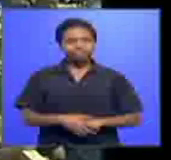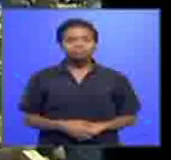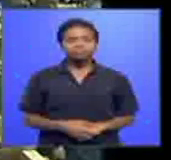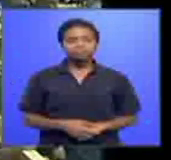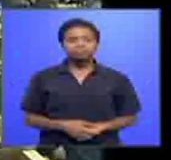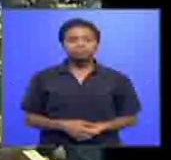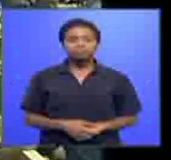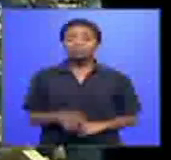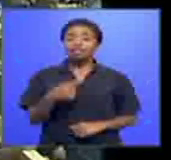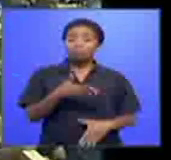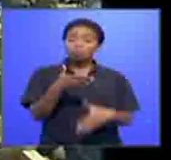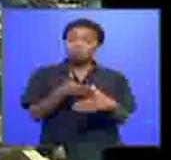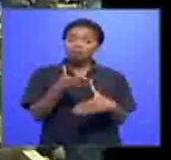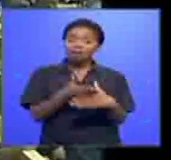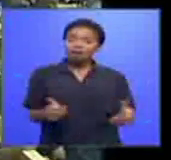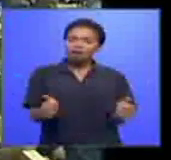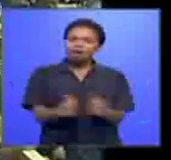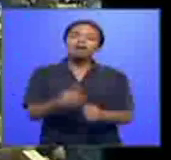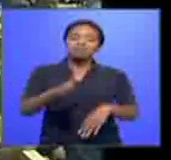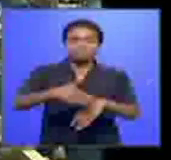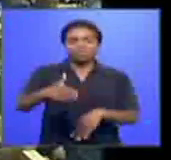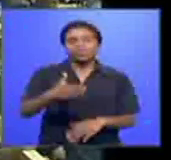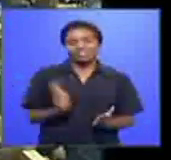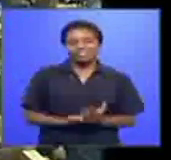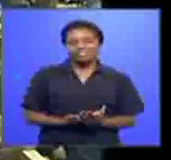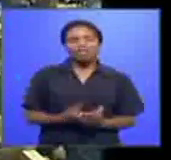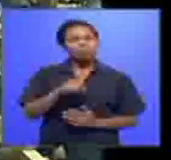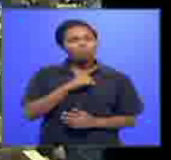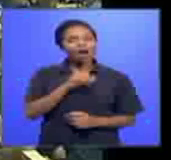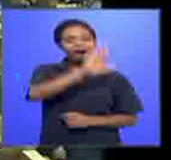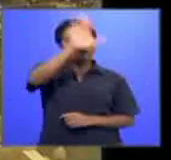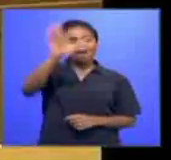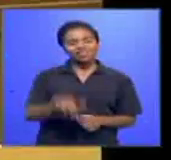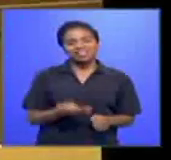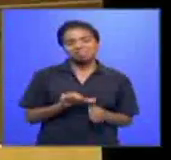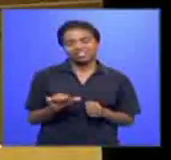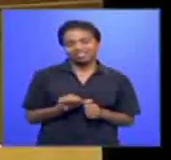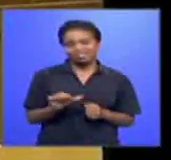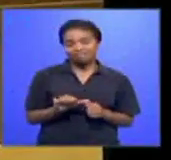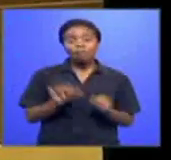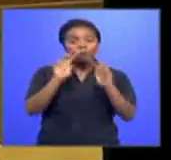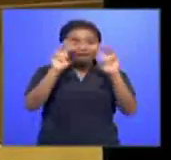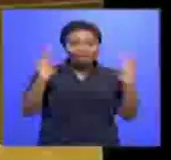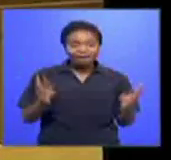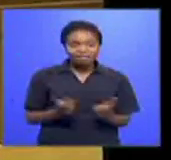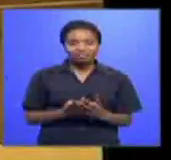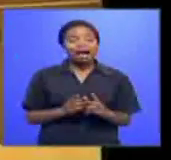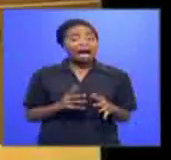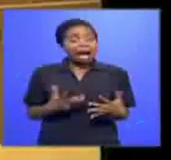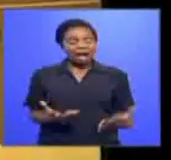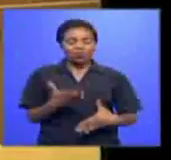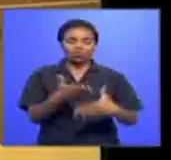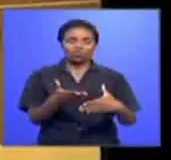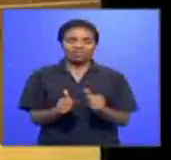Working together, we can do more to create a better Africa and a better world.